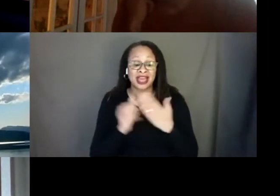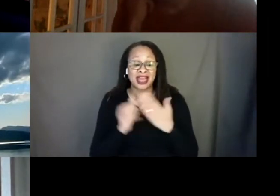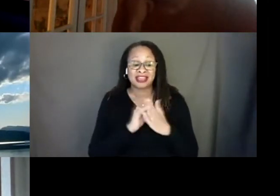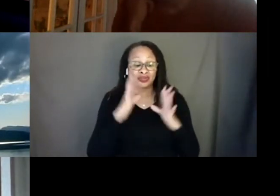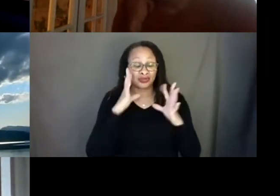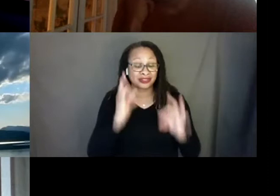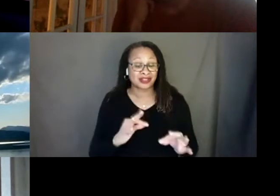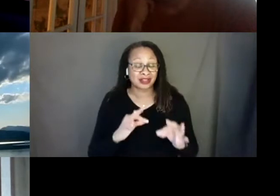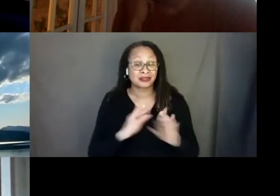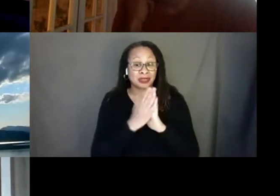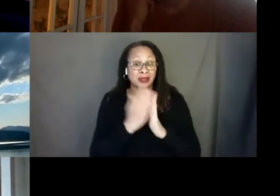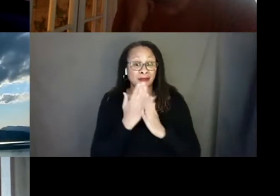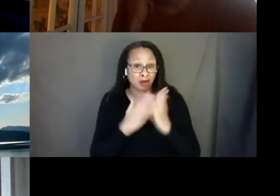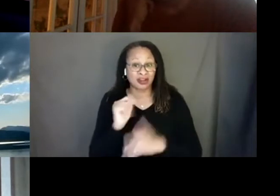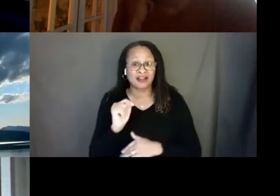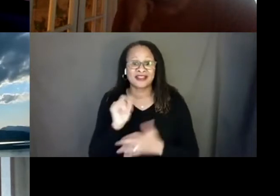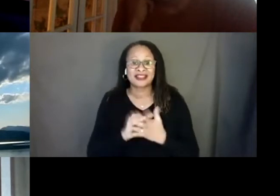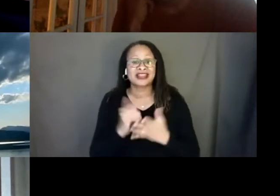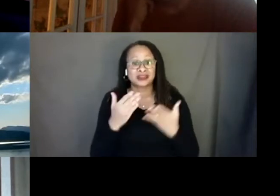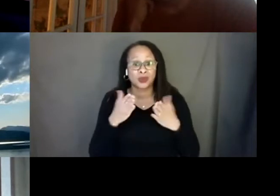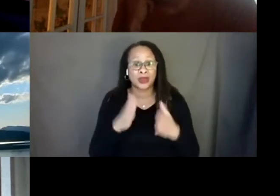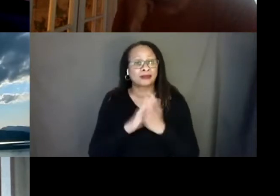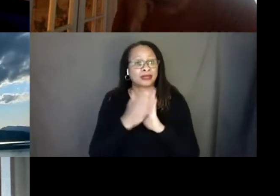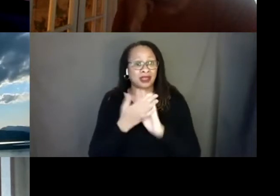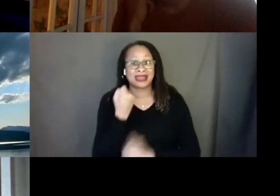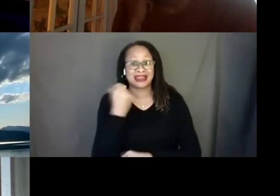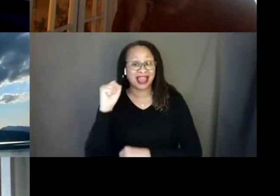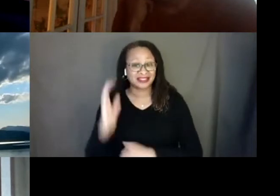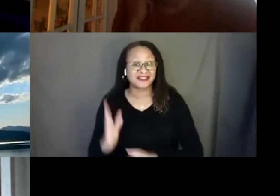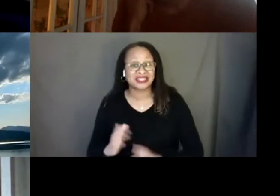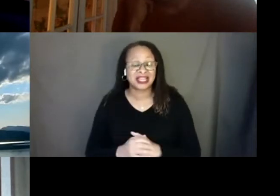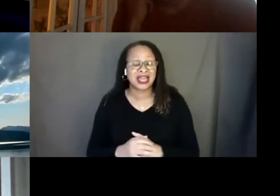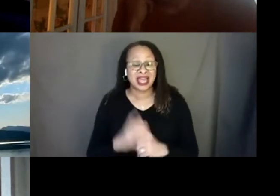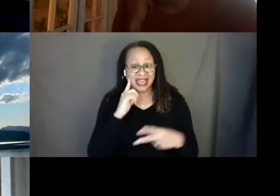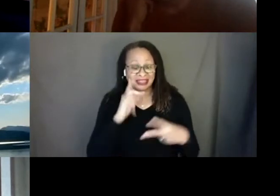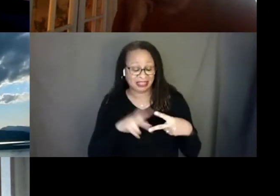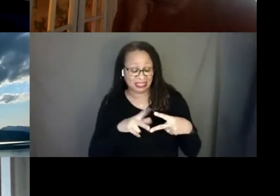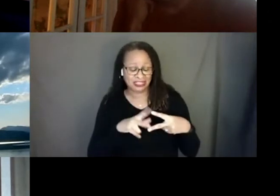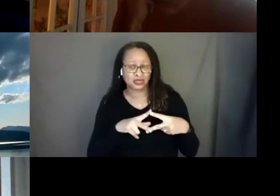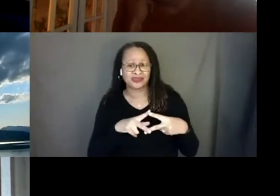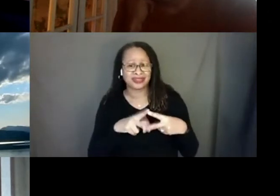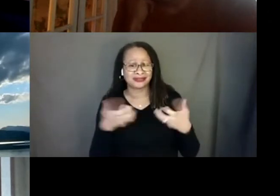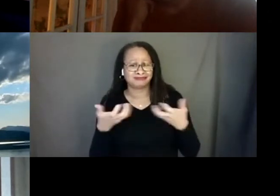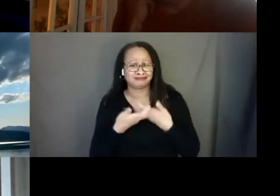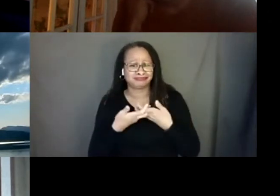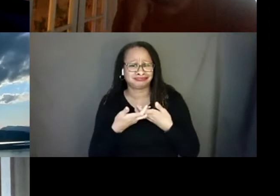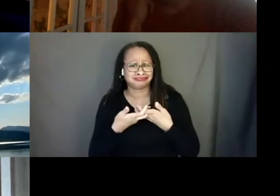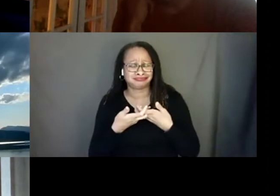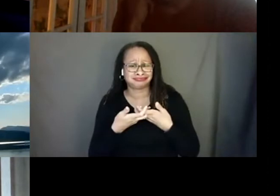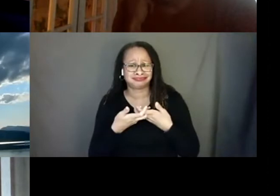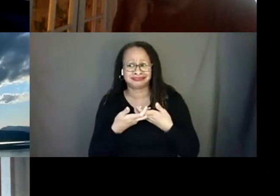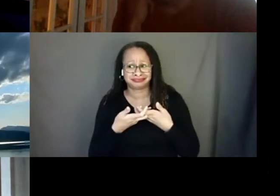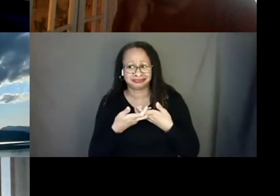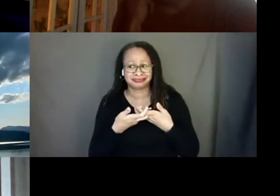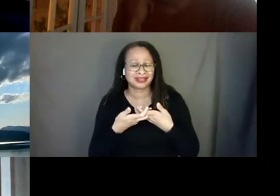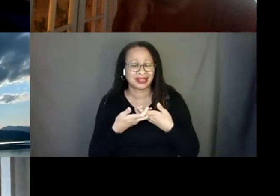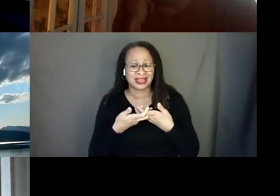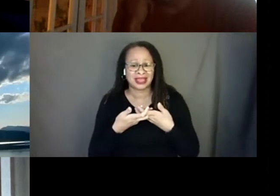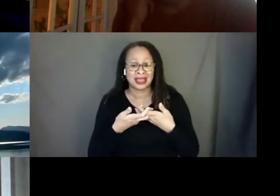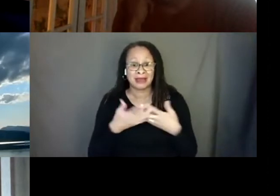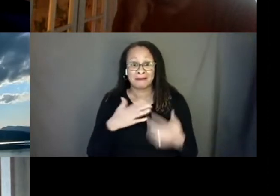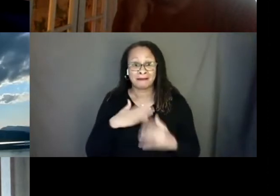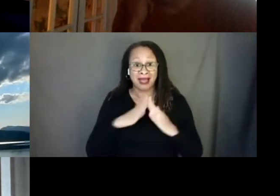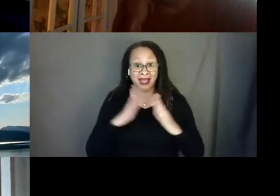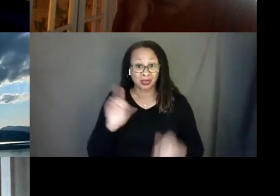advocating for yourself and being an activist. I think those two things go hand in hand. I mean, that's the house I was raised in